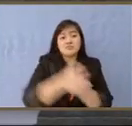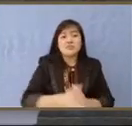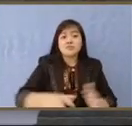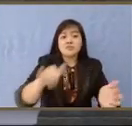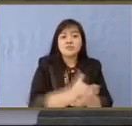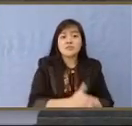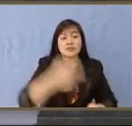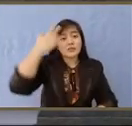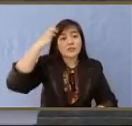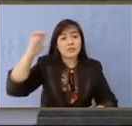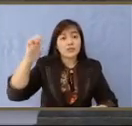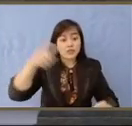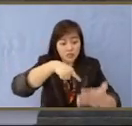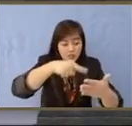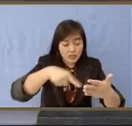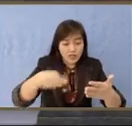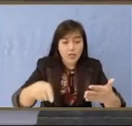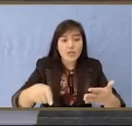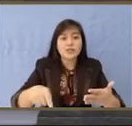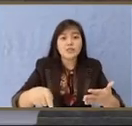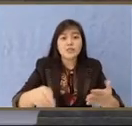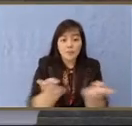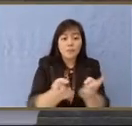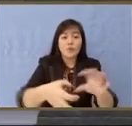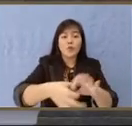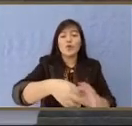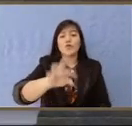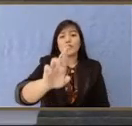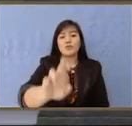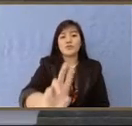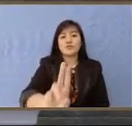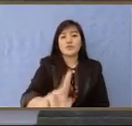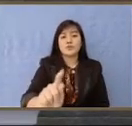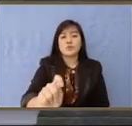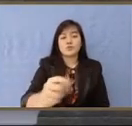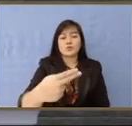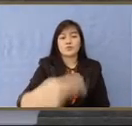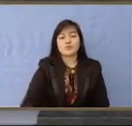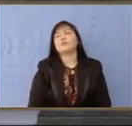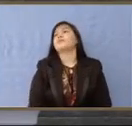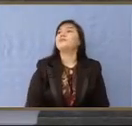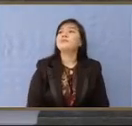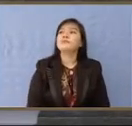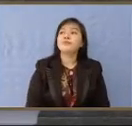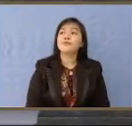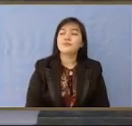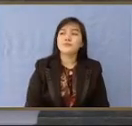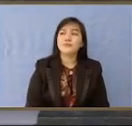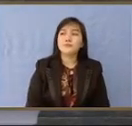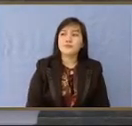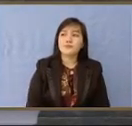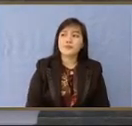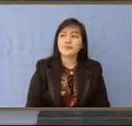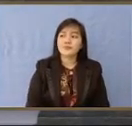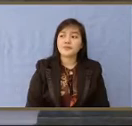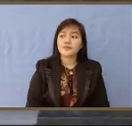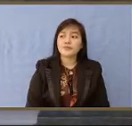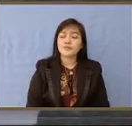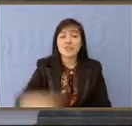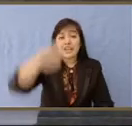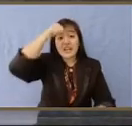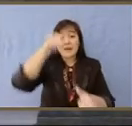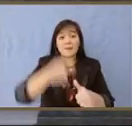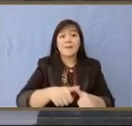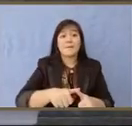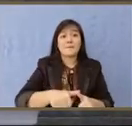to Samuel. So, kung makakita nyo, noong nakaraan, meron din tayong pinag-usapan yung book of Judges na meron din kinalaman si